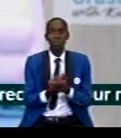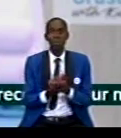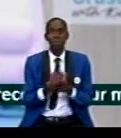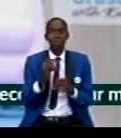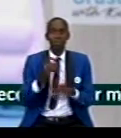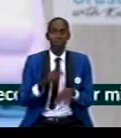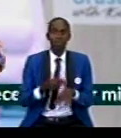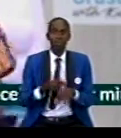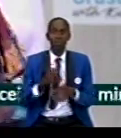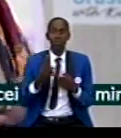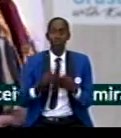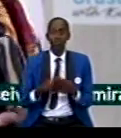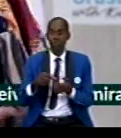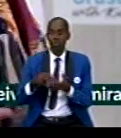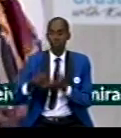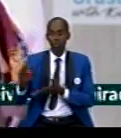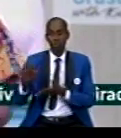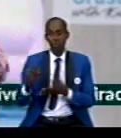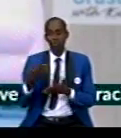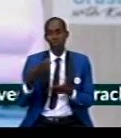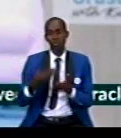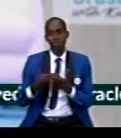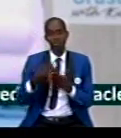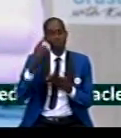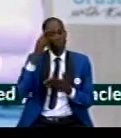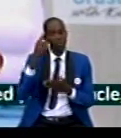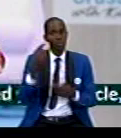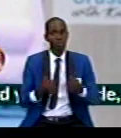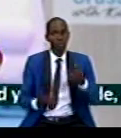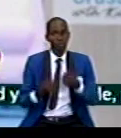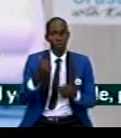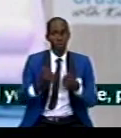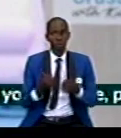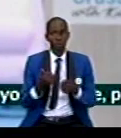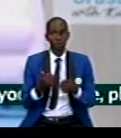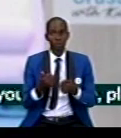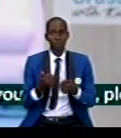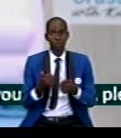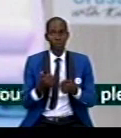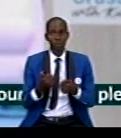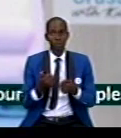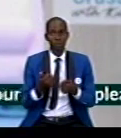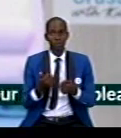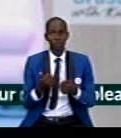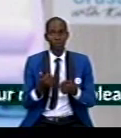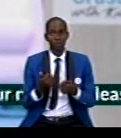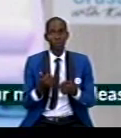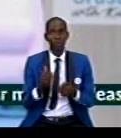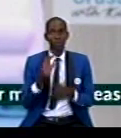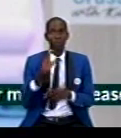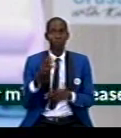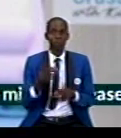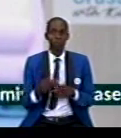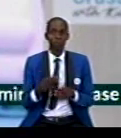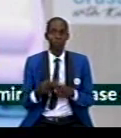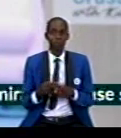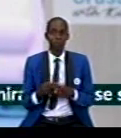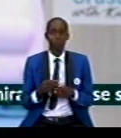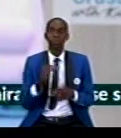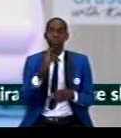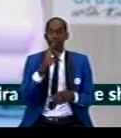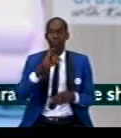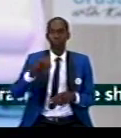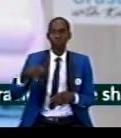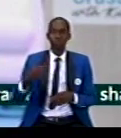Although I never, let me tell you, my name is Njoku Justina. I come from Isenoku, Delta